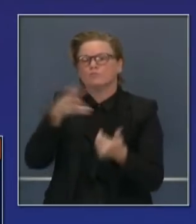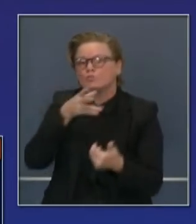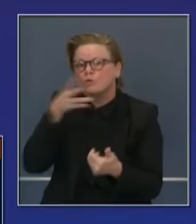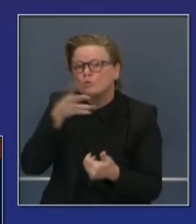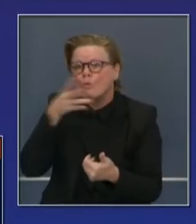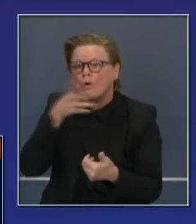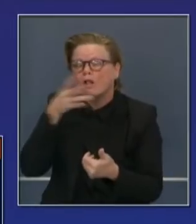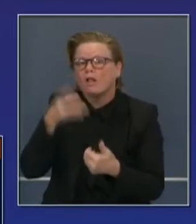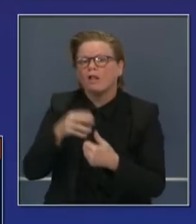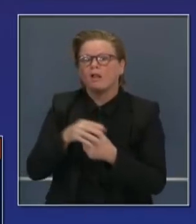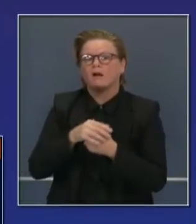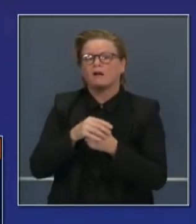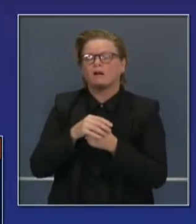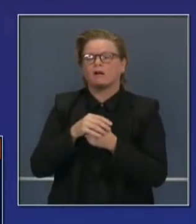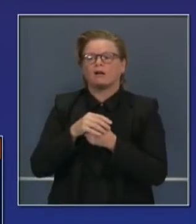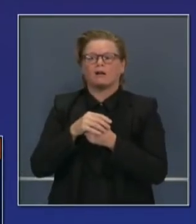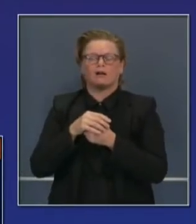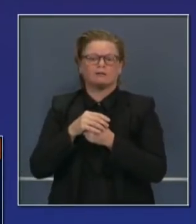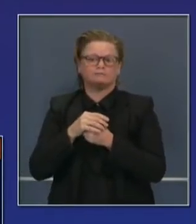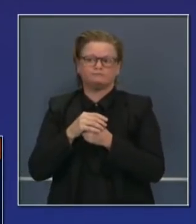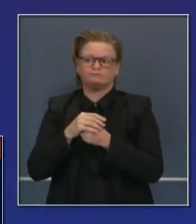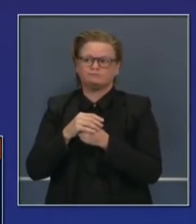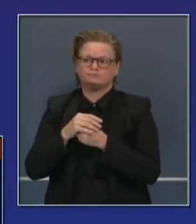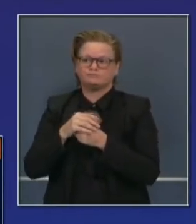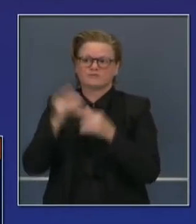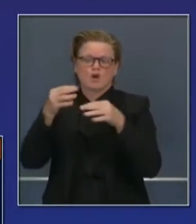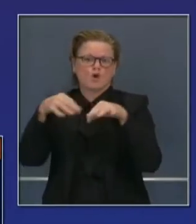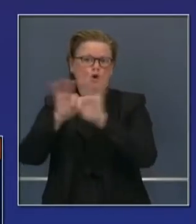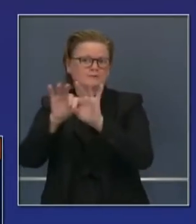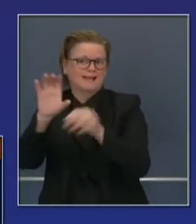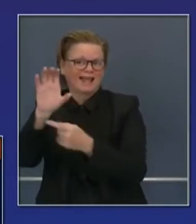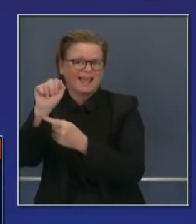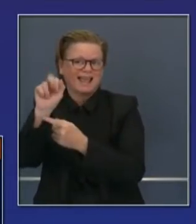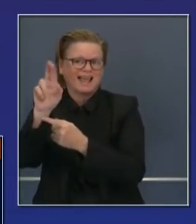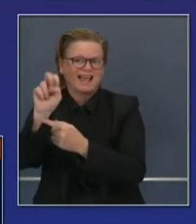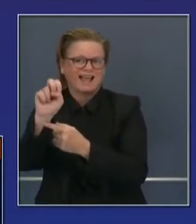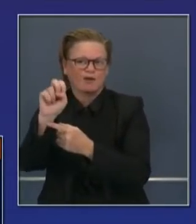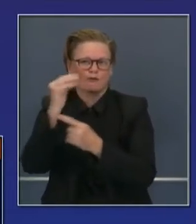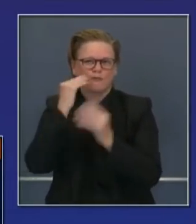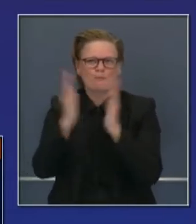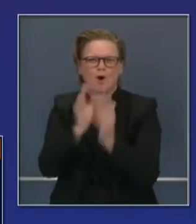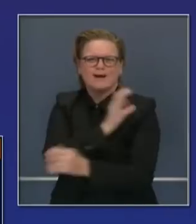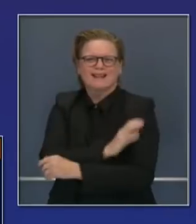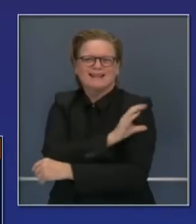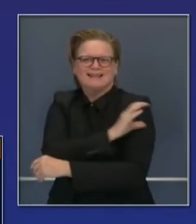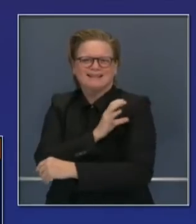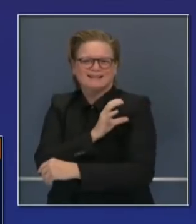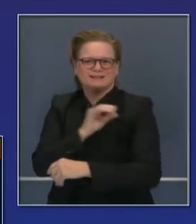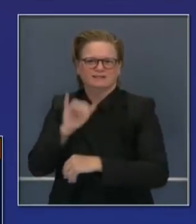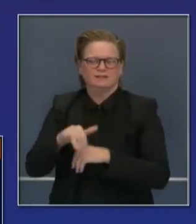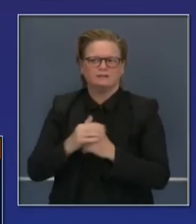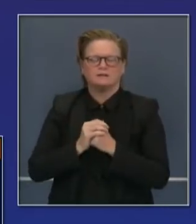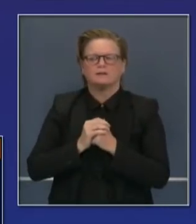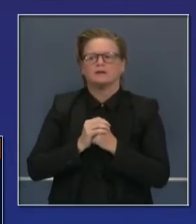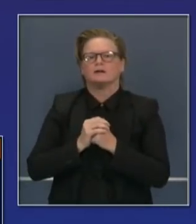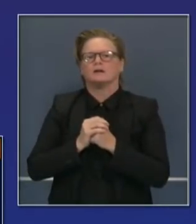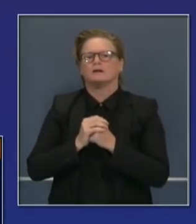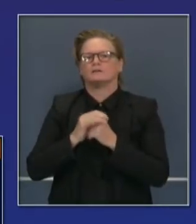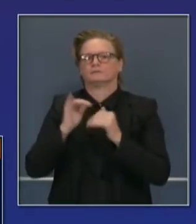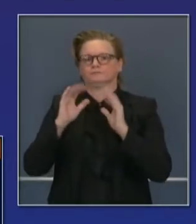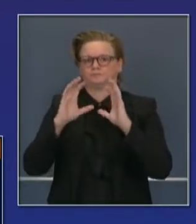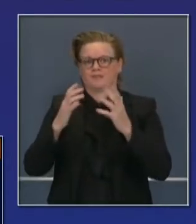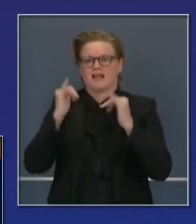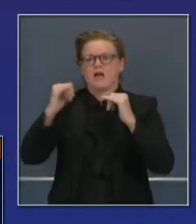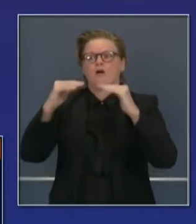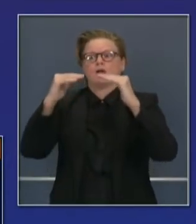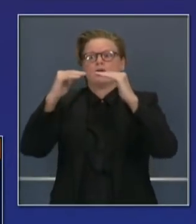urgent care facilities. Tier 3, the 3 tiers in our Plan 1A. I know this could be